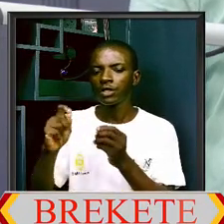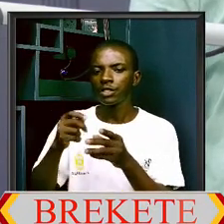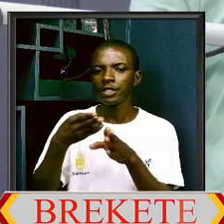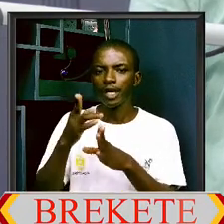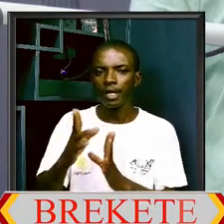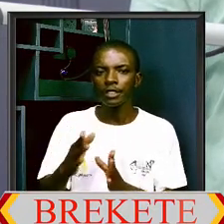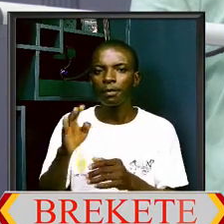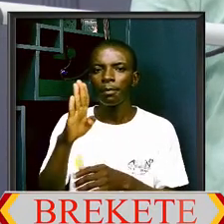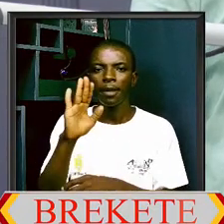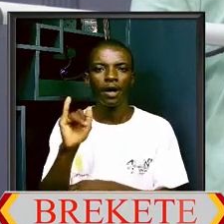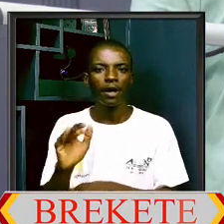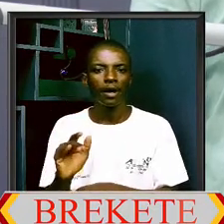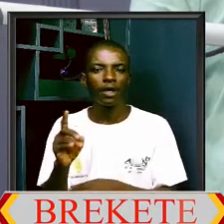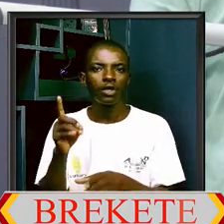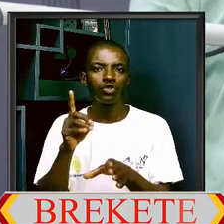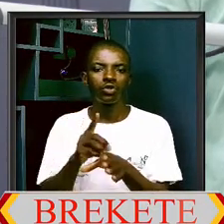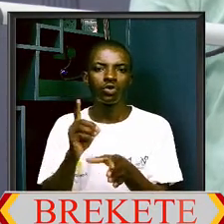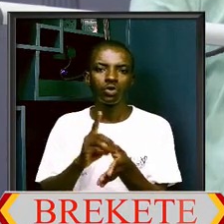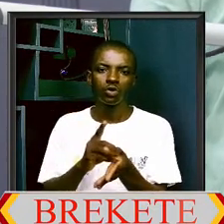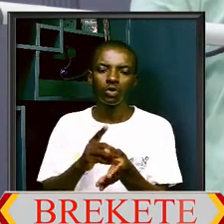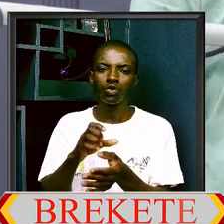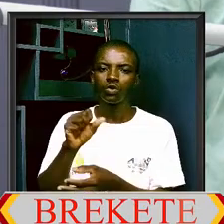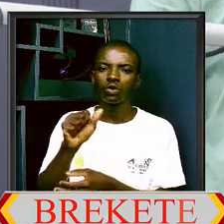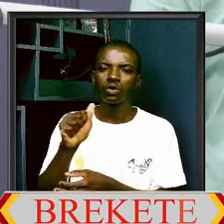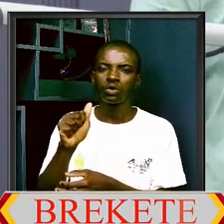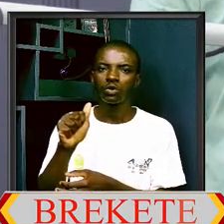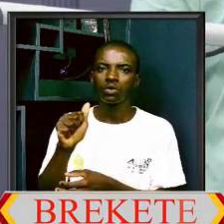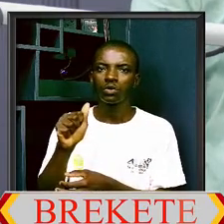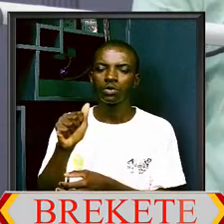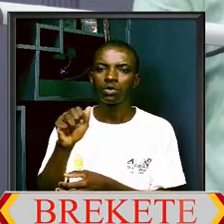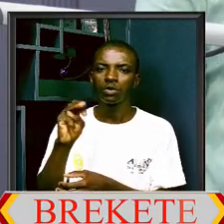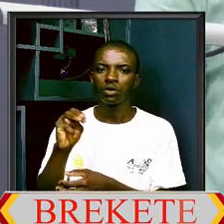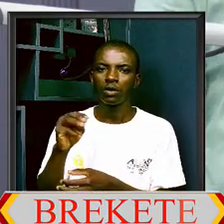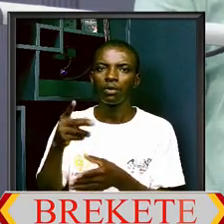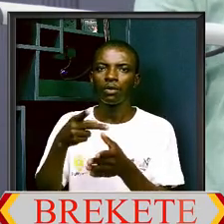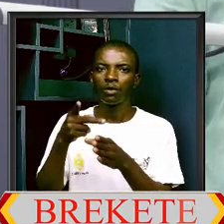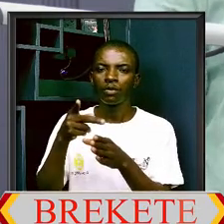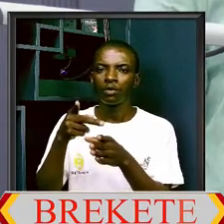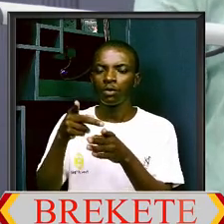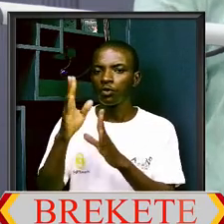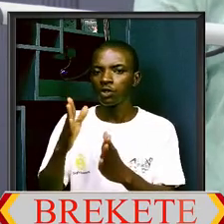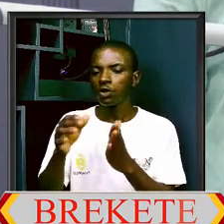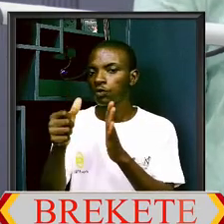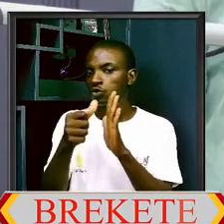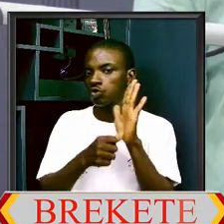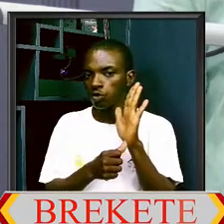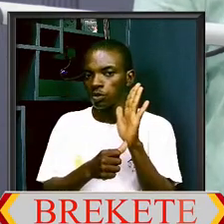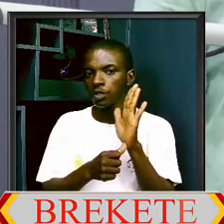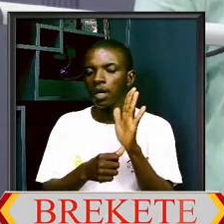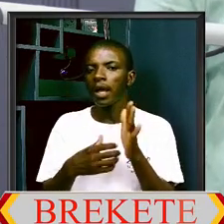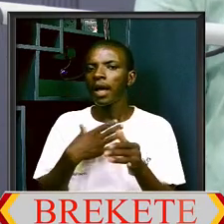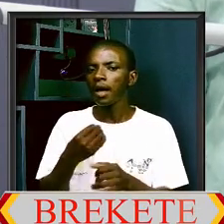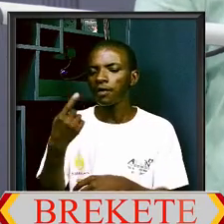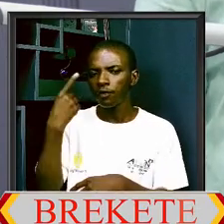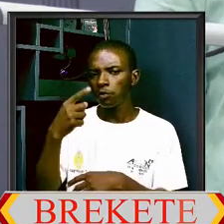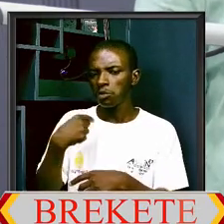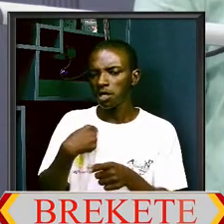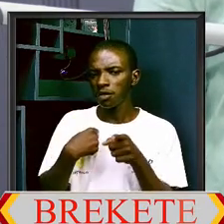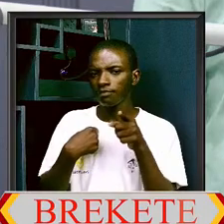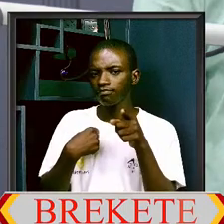directed by Dr Sam a professor of surgery yes uh and uh for